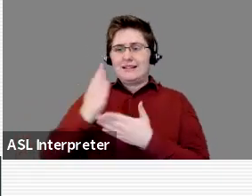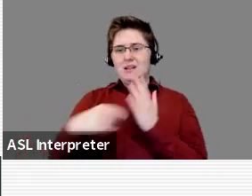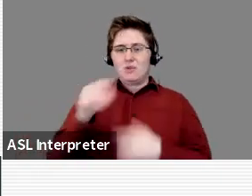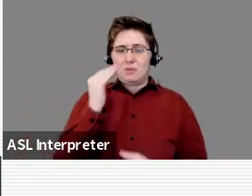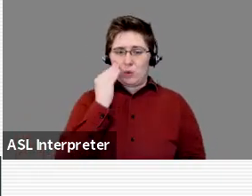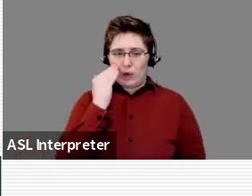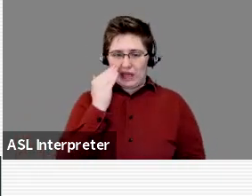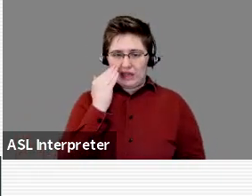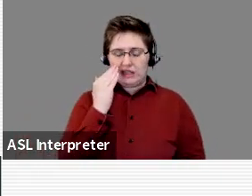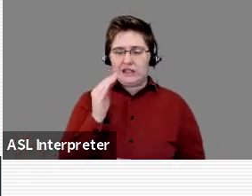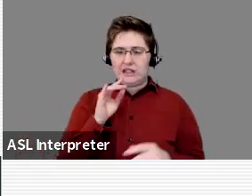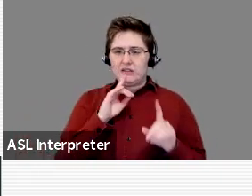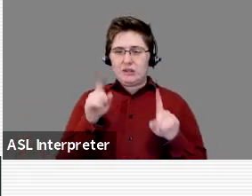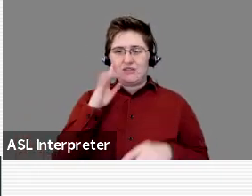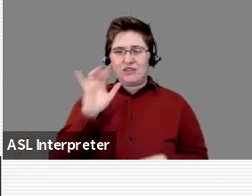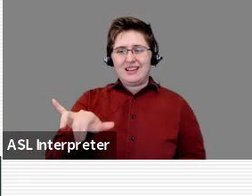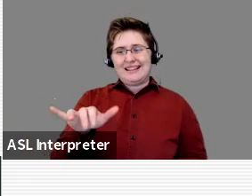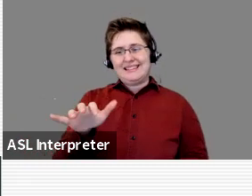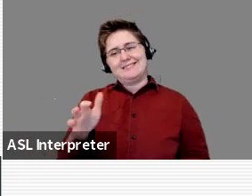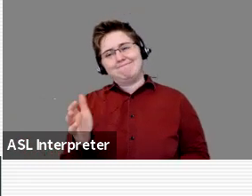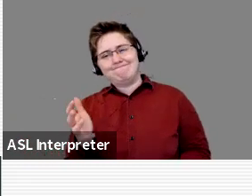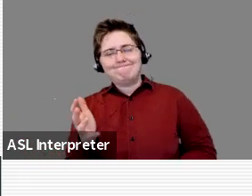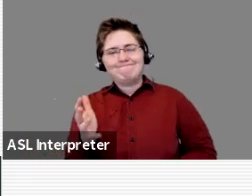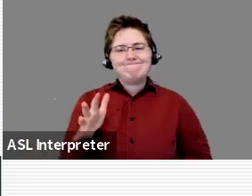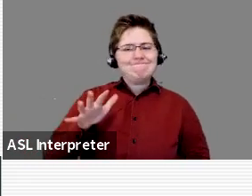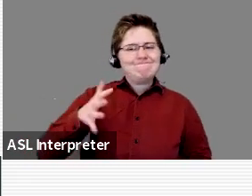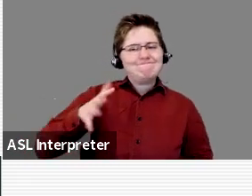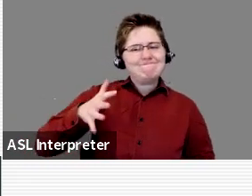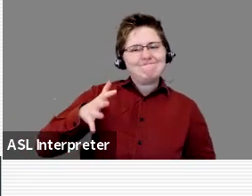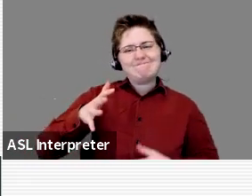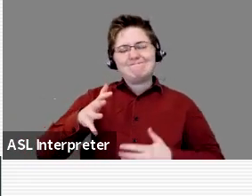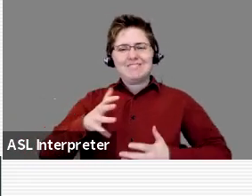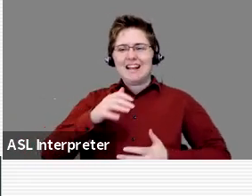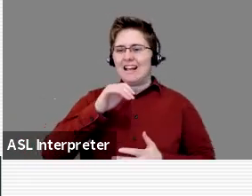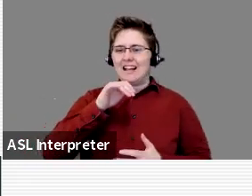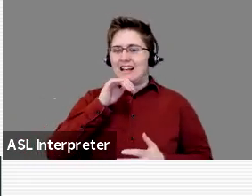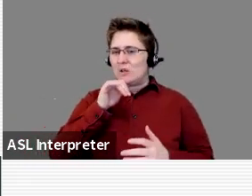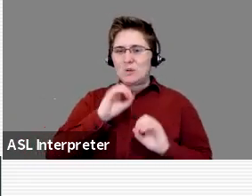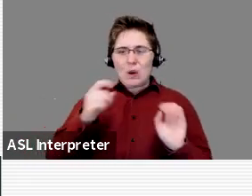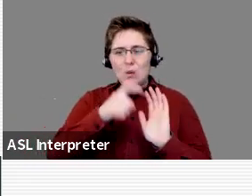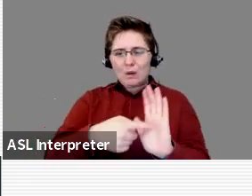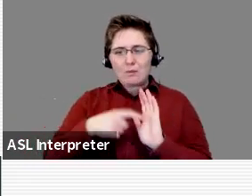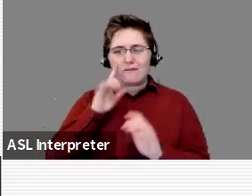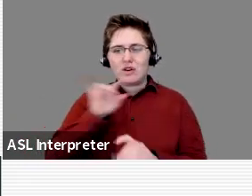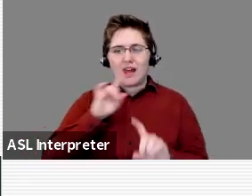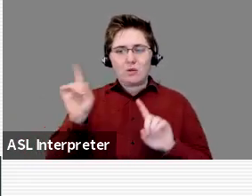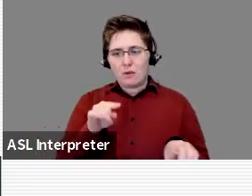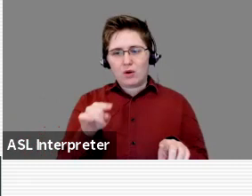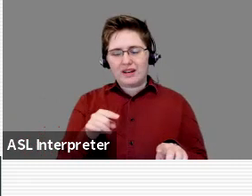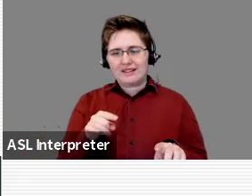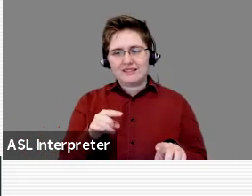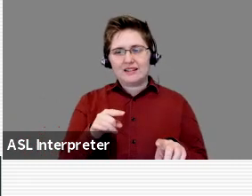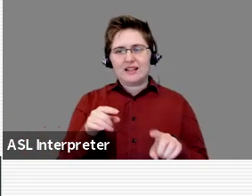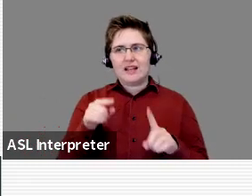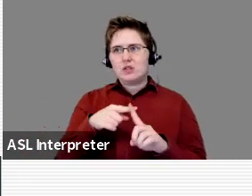though, that the reporting on that is maybe a little absent. There wasn't a requirement for that reporting until